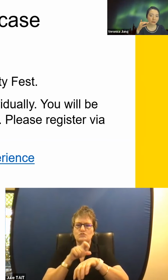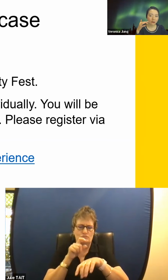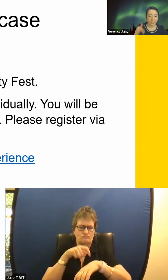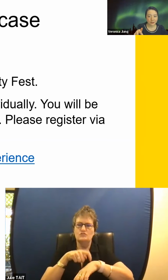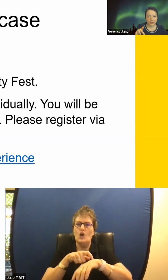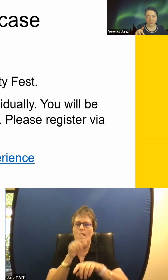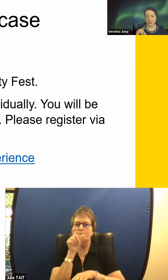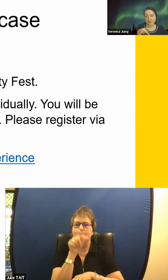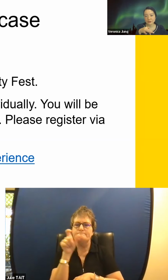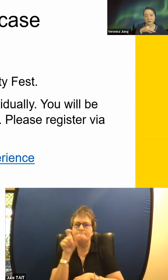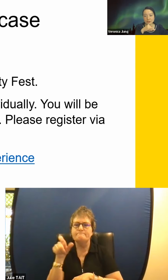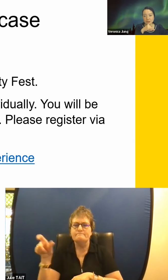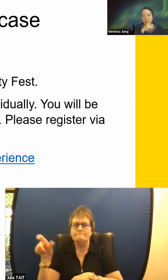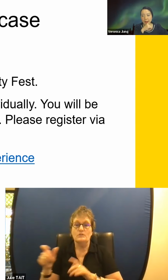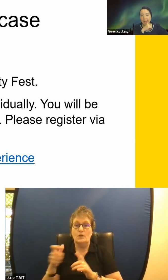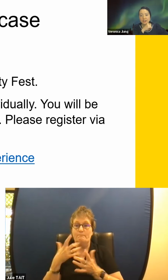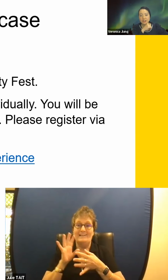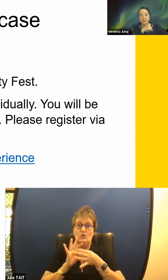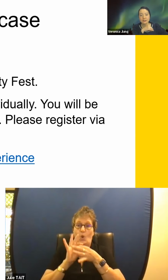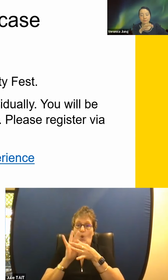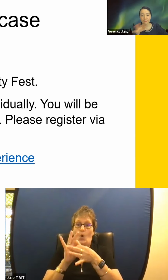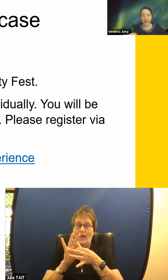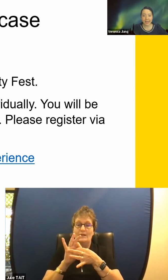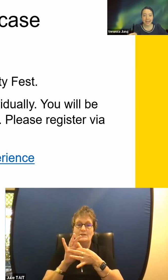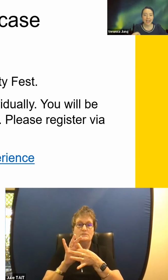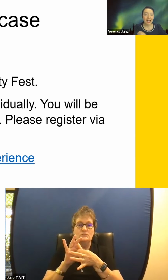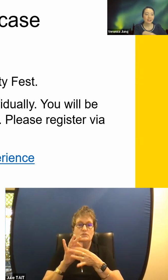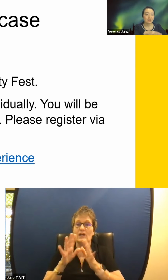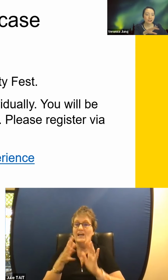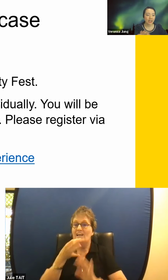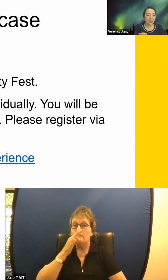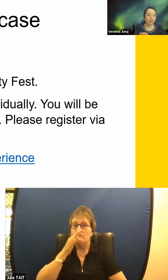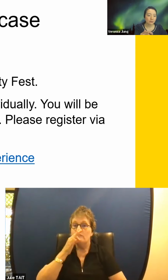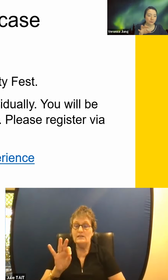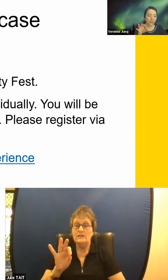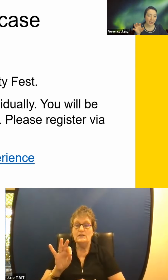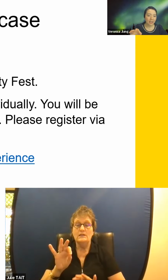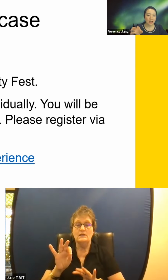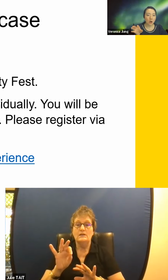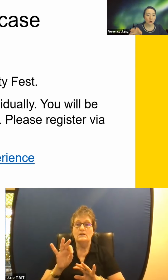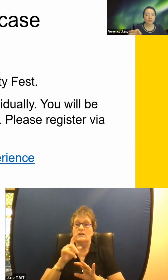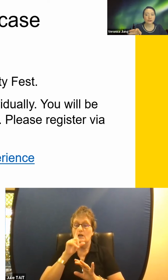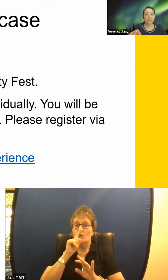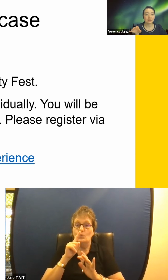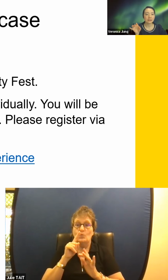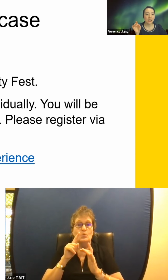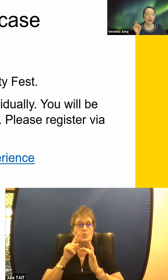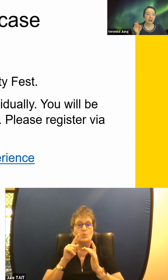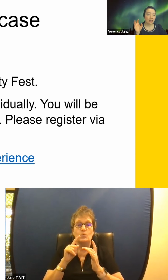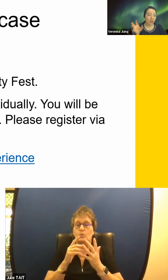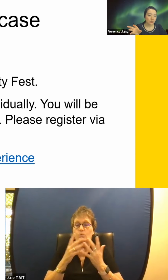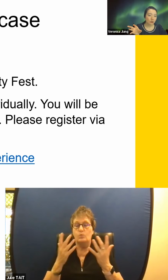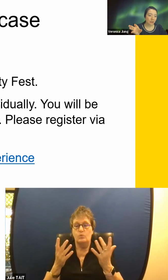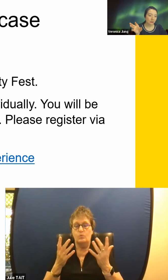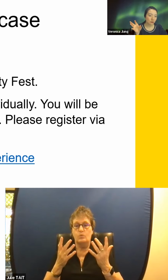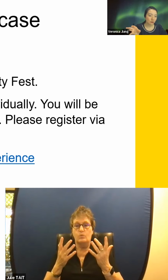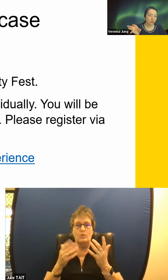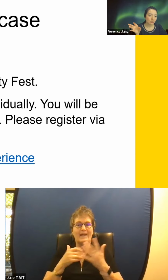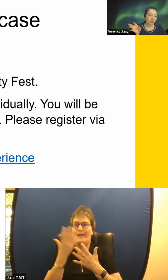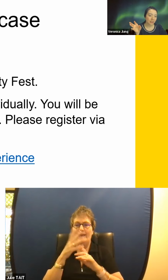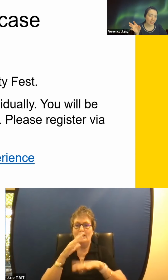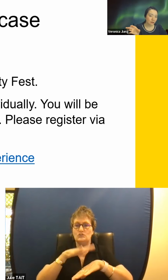please log into the register page. It's free and check out if there are any of the time slot